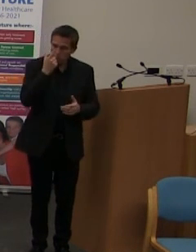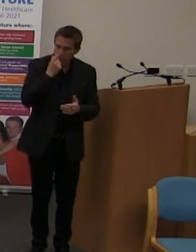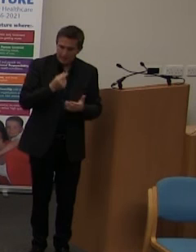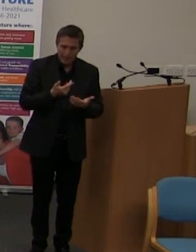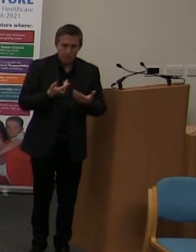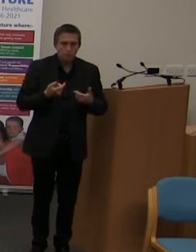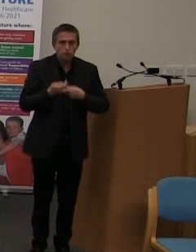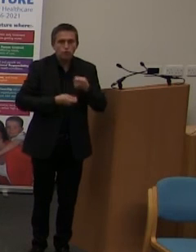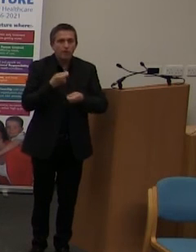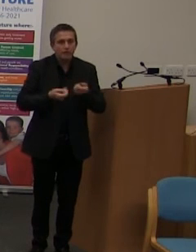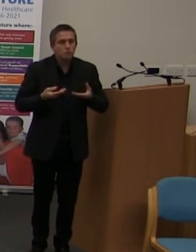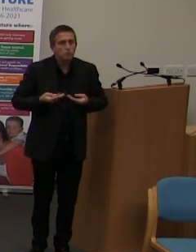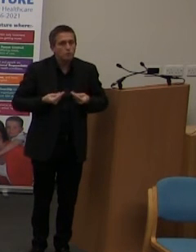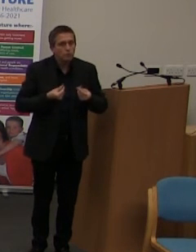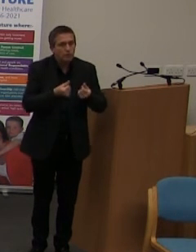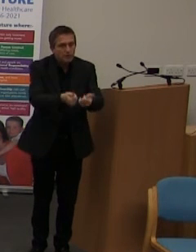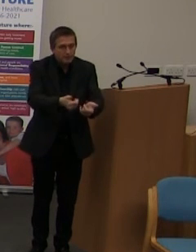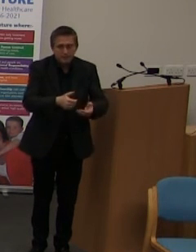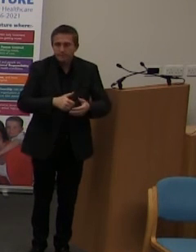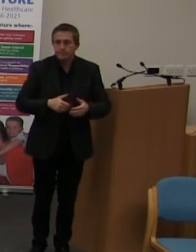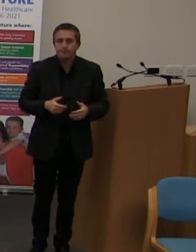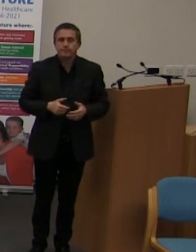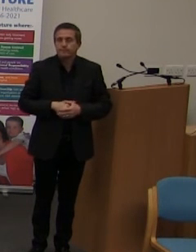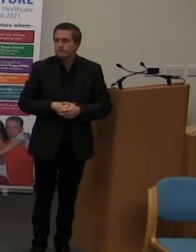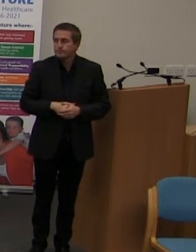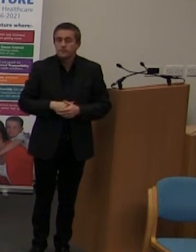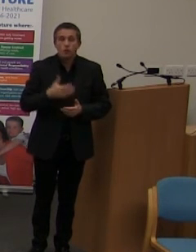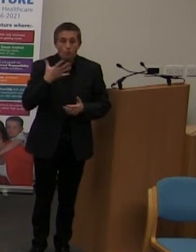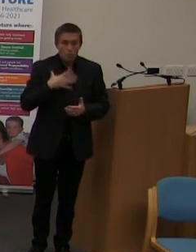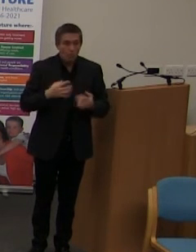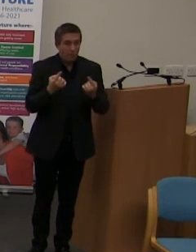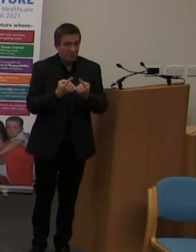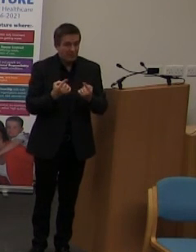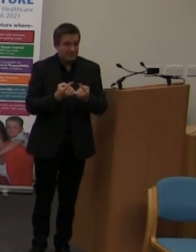are working more, are working better for the public than